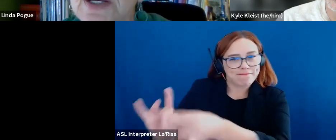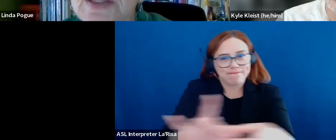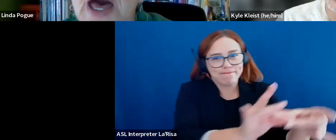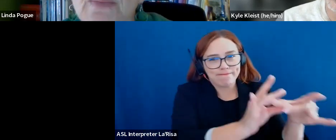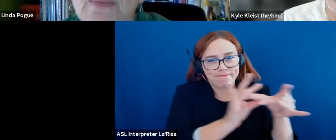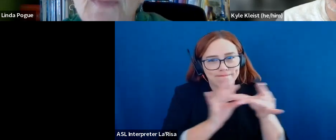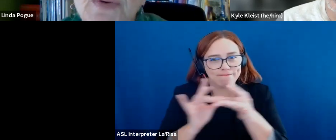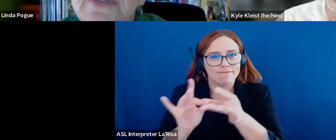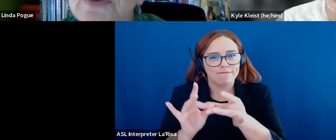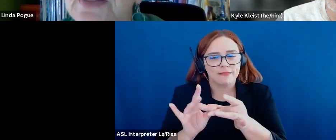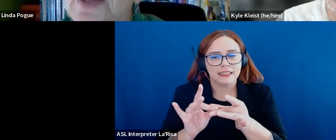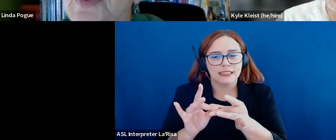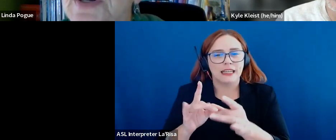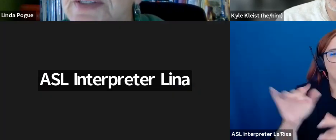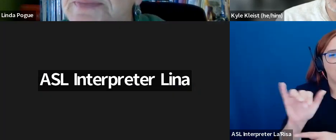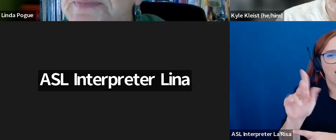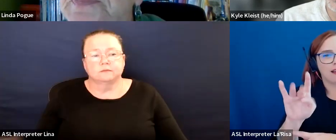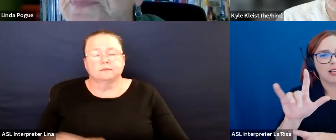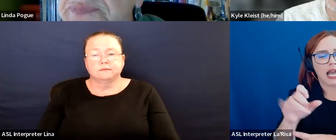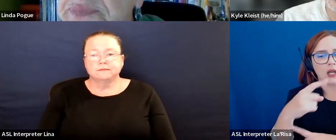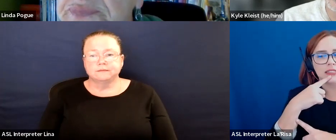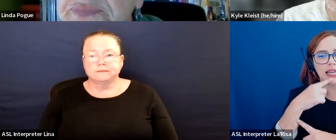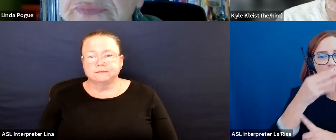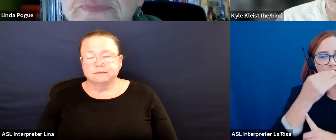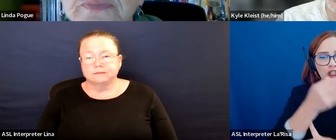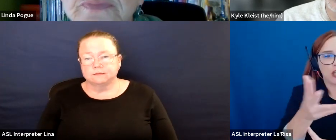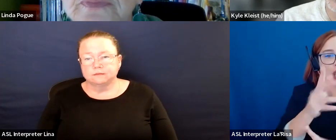experiences that might be useful to the other person.